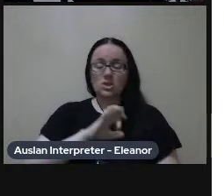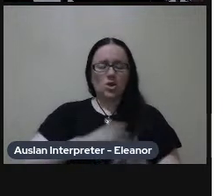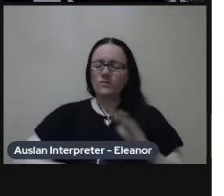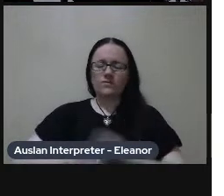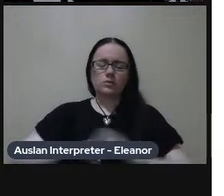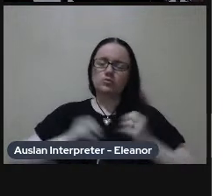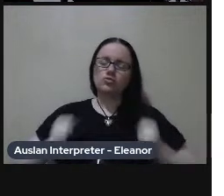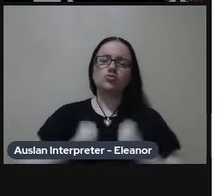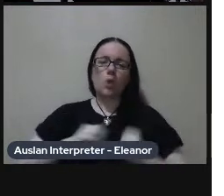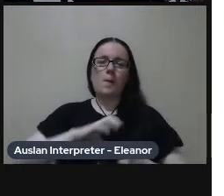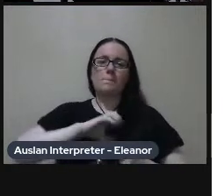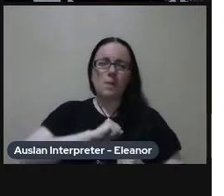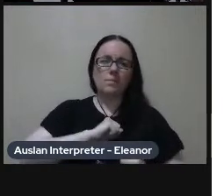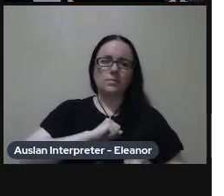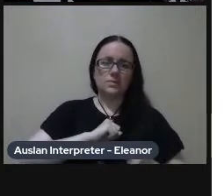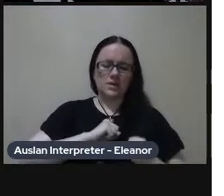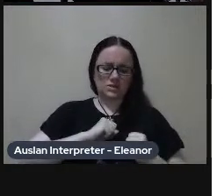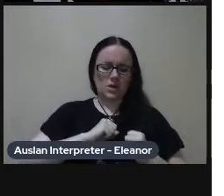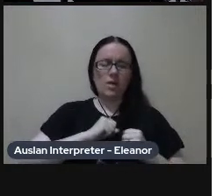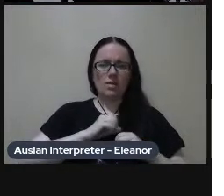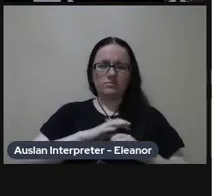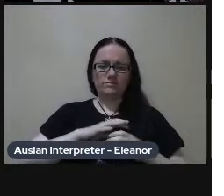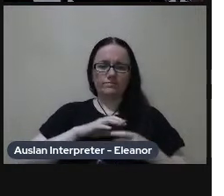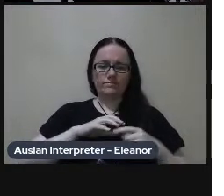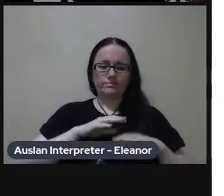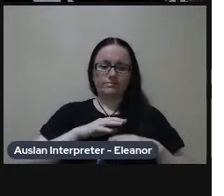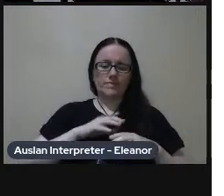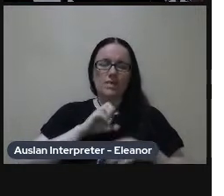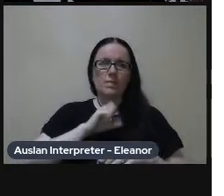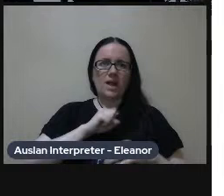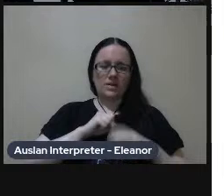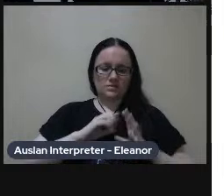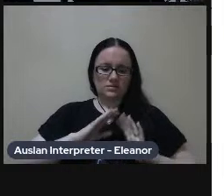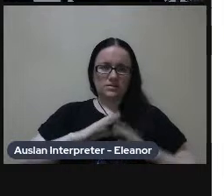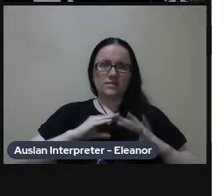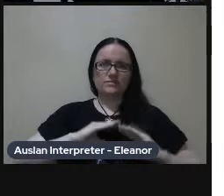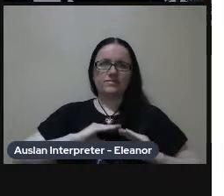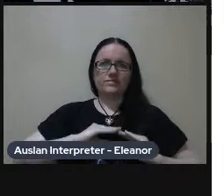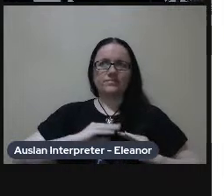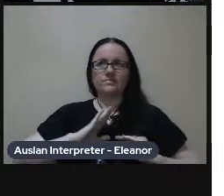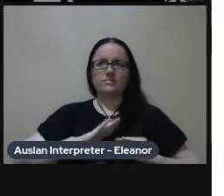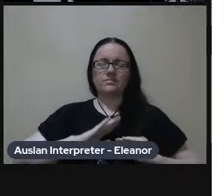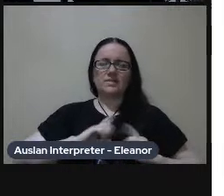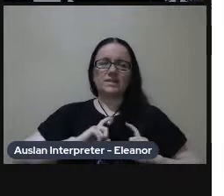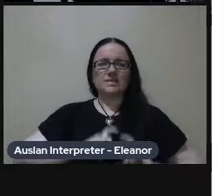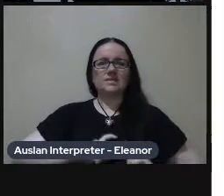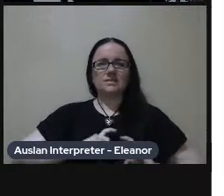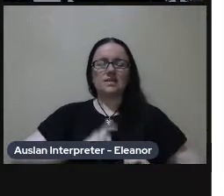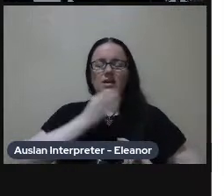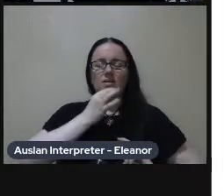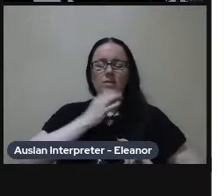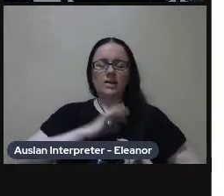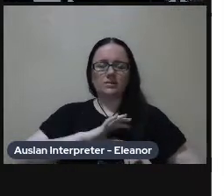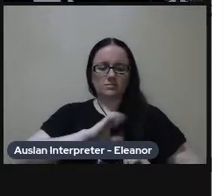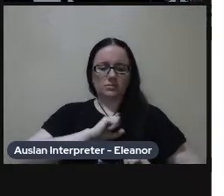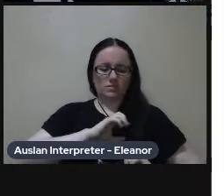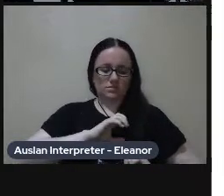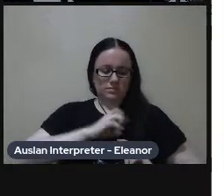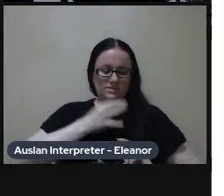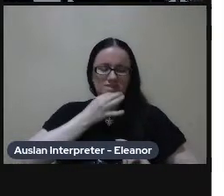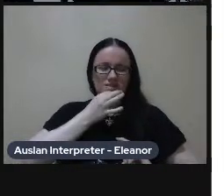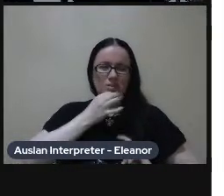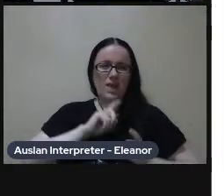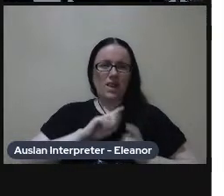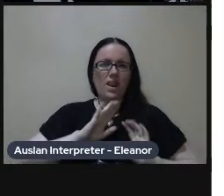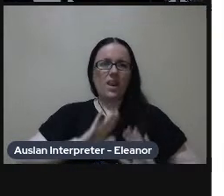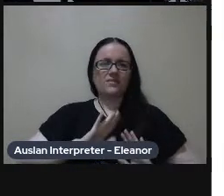the chambers. And when that blood starts to pool, that's when these fibrin strands, these clots start to form. So when